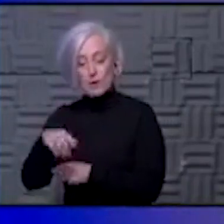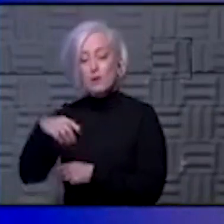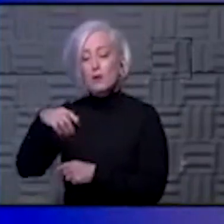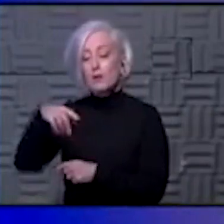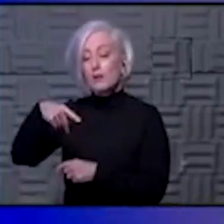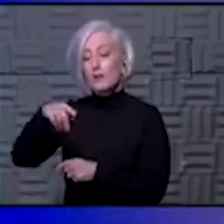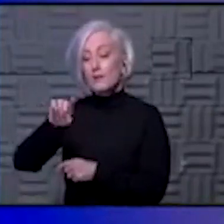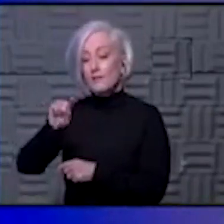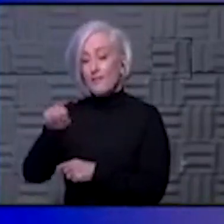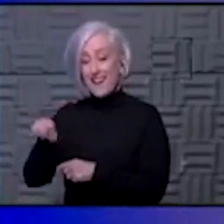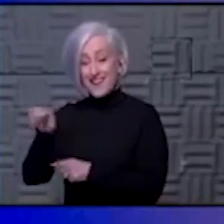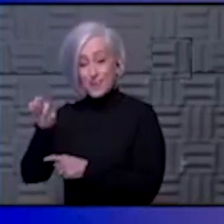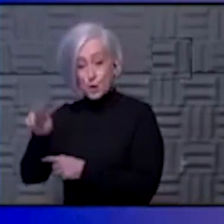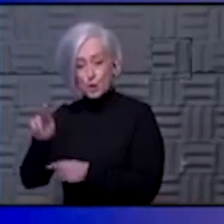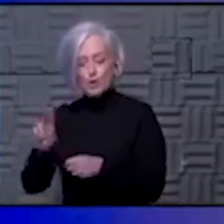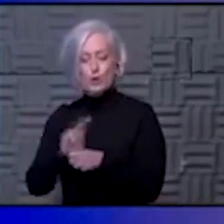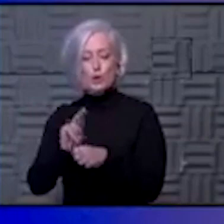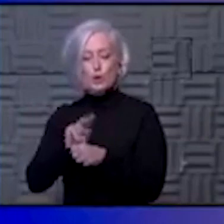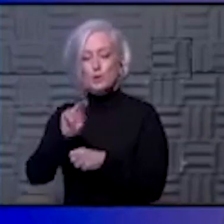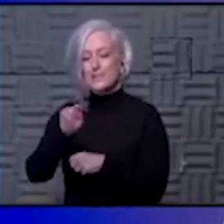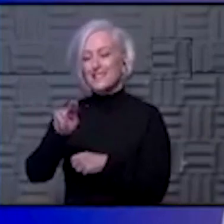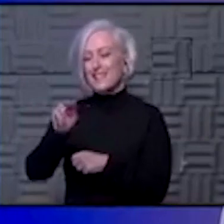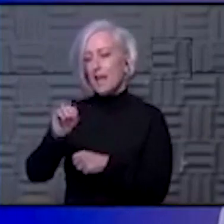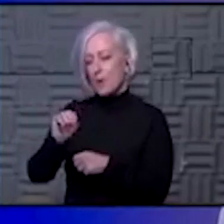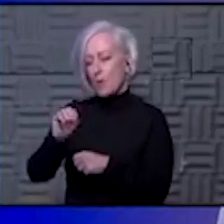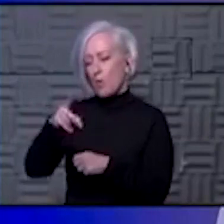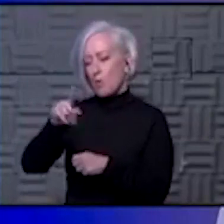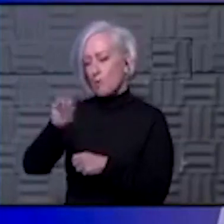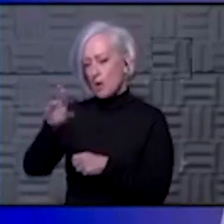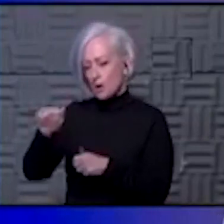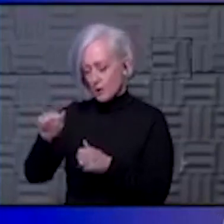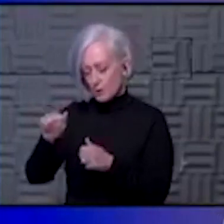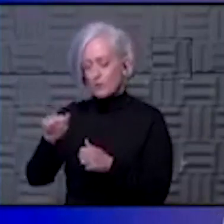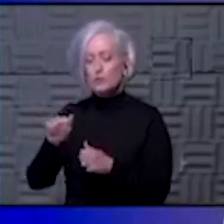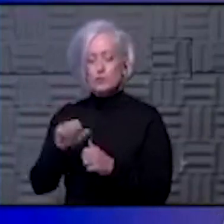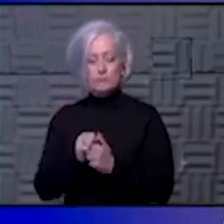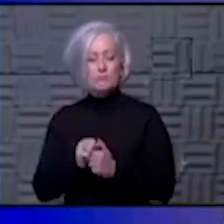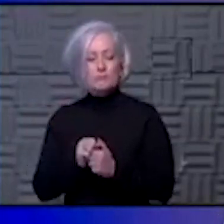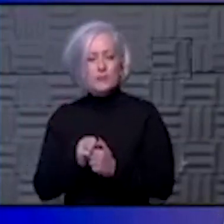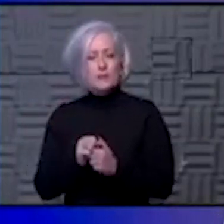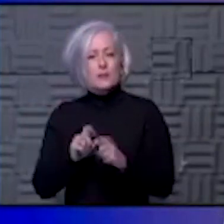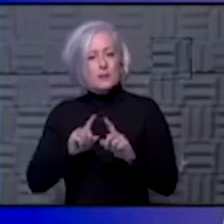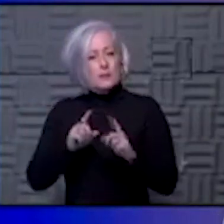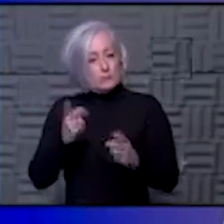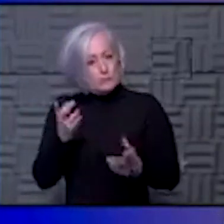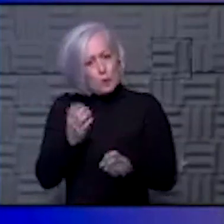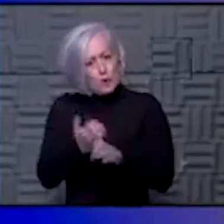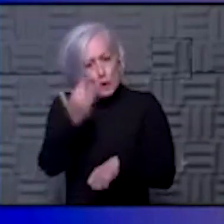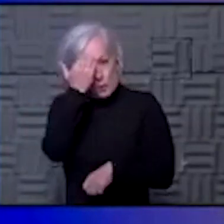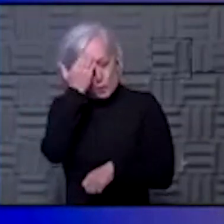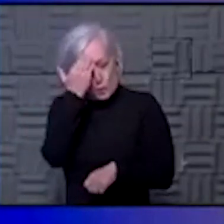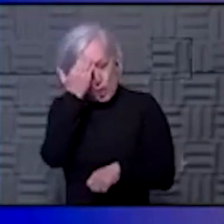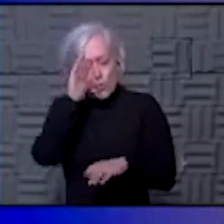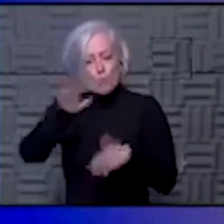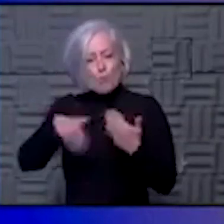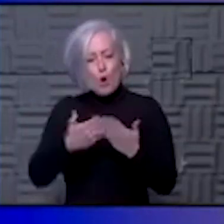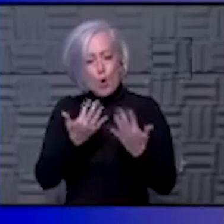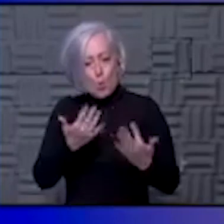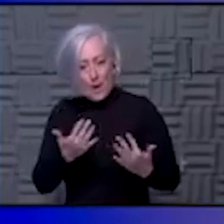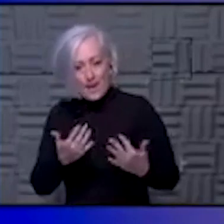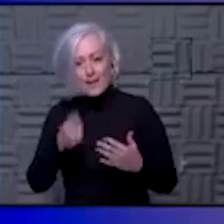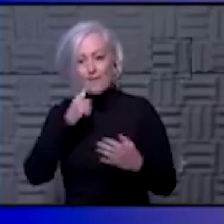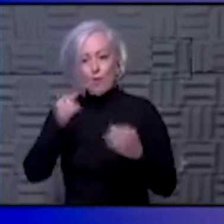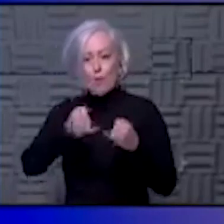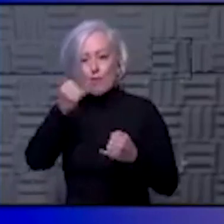with mRNA. It's really difficult to say. I think we are all waiting for the final safety results and efficacy